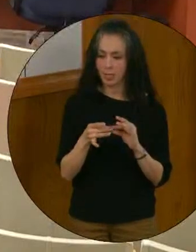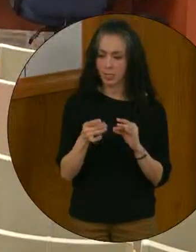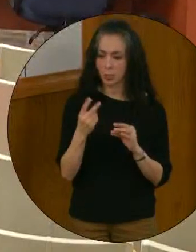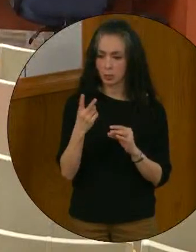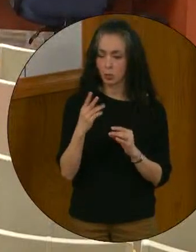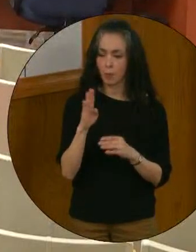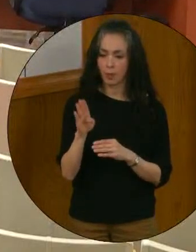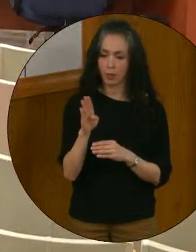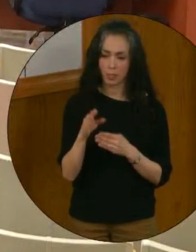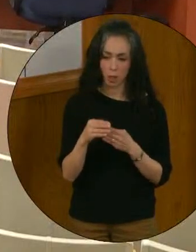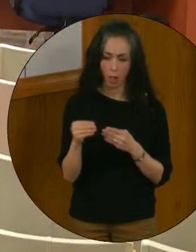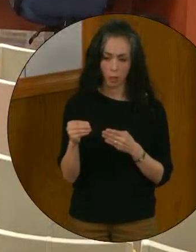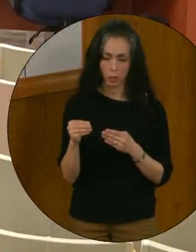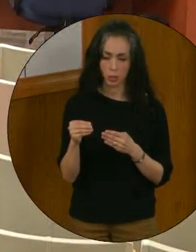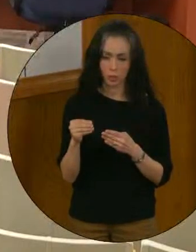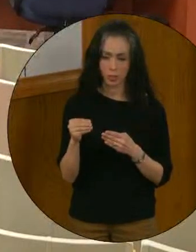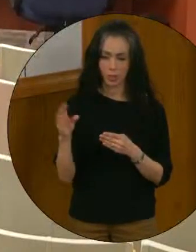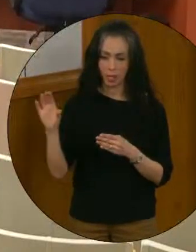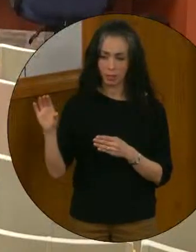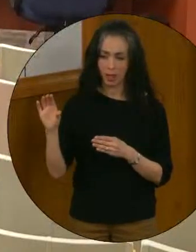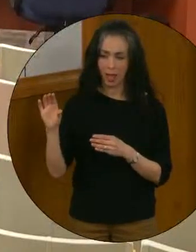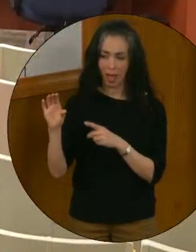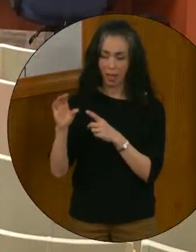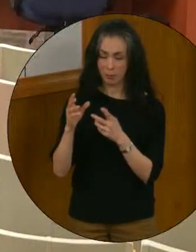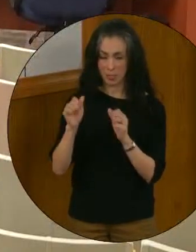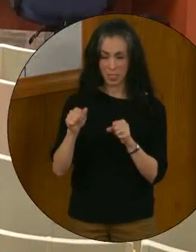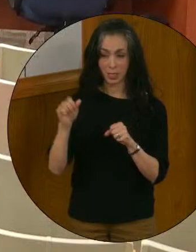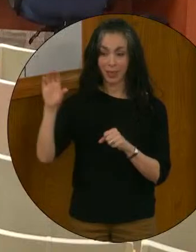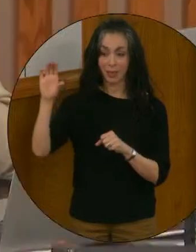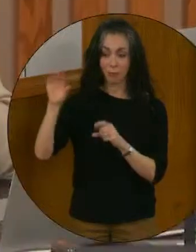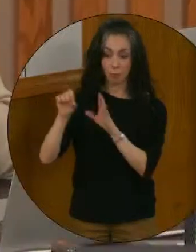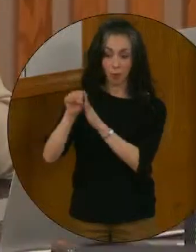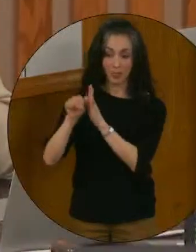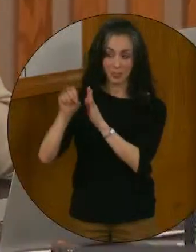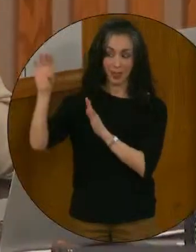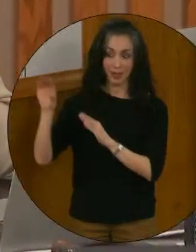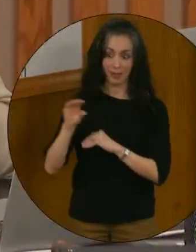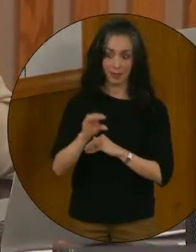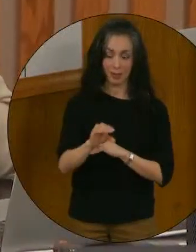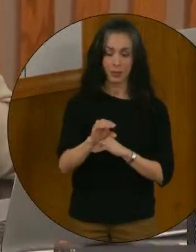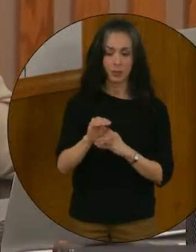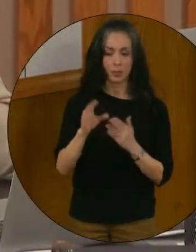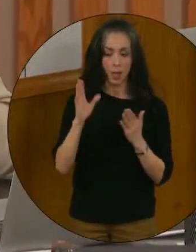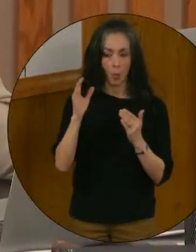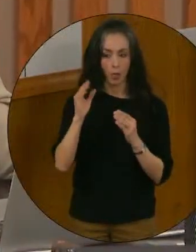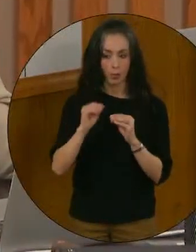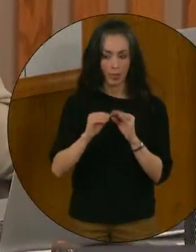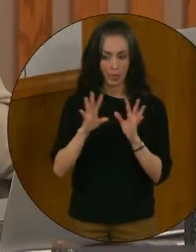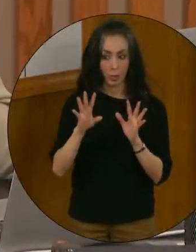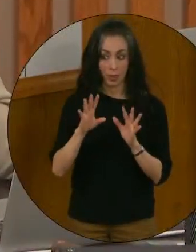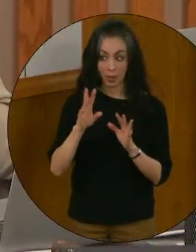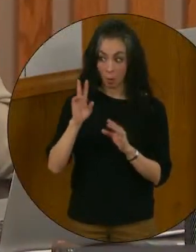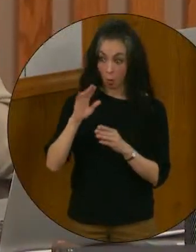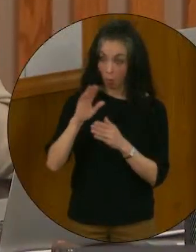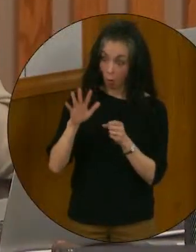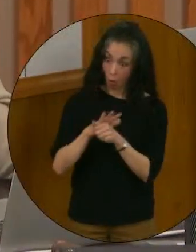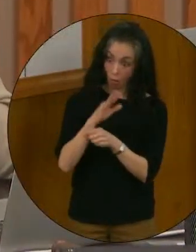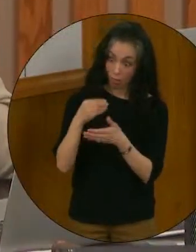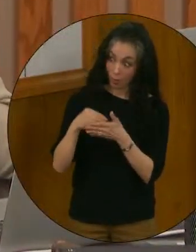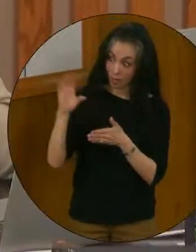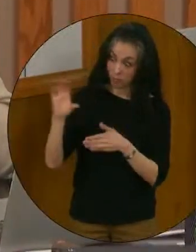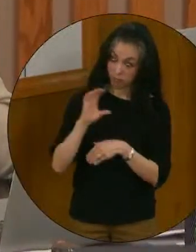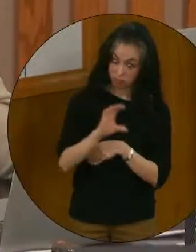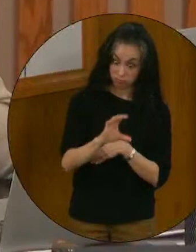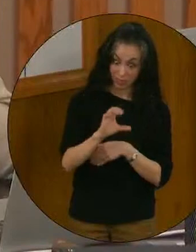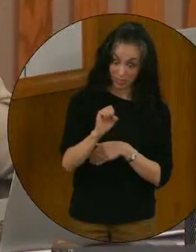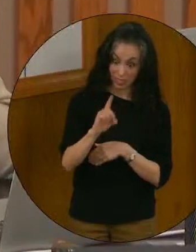billion that is allocated from the, potentially allocated from the state. I want to be clear that not all $2 billion of those dollars will be coming to CCSD. It is